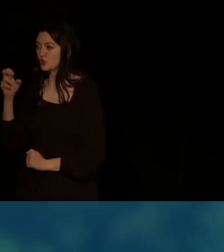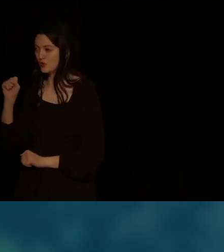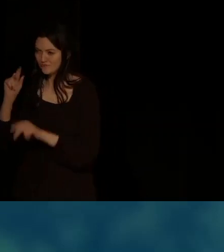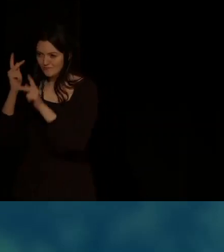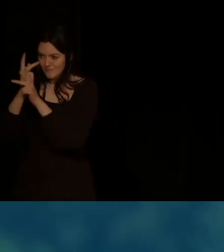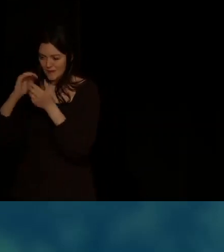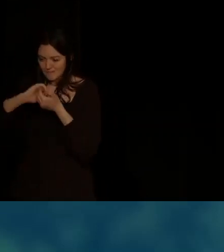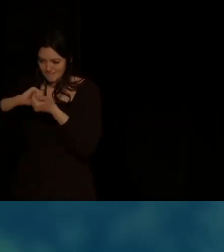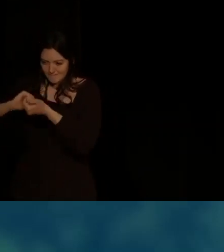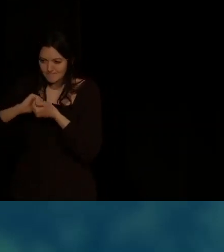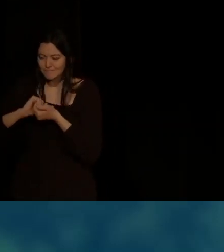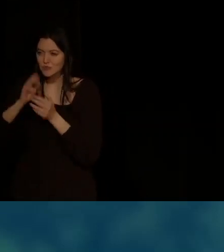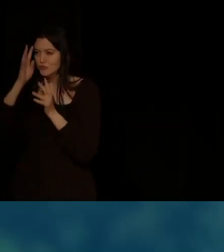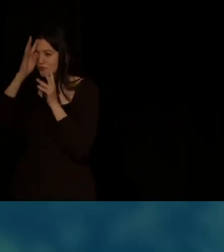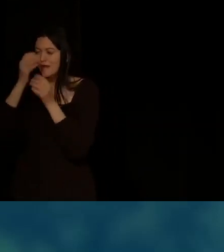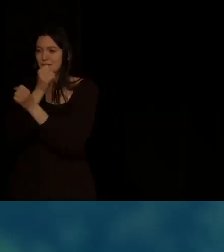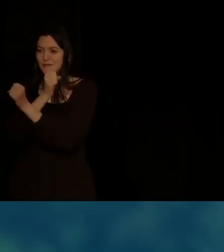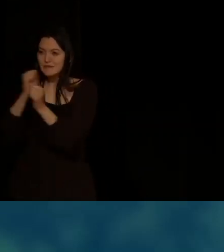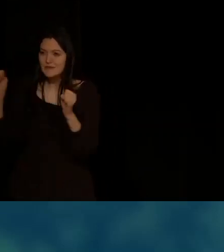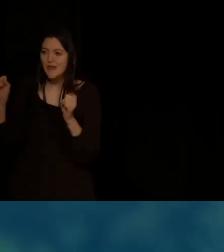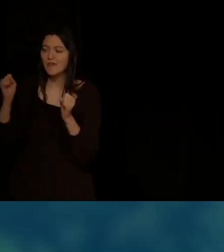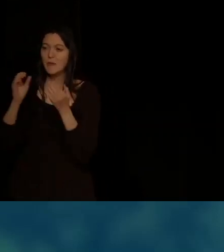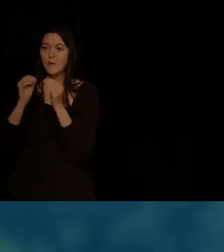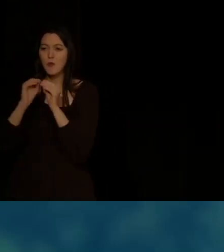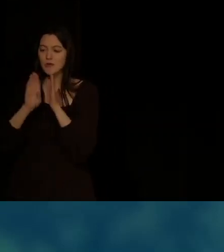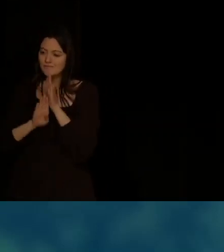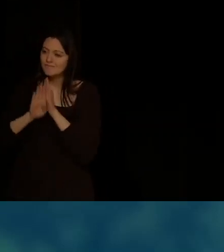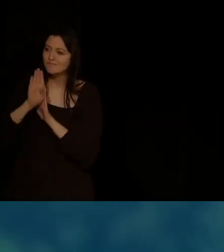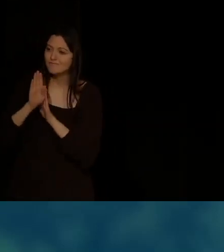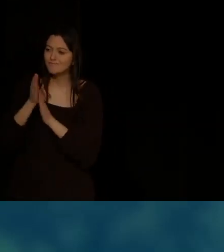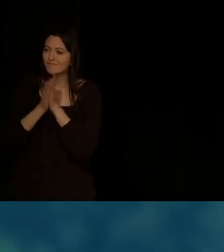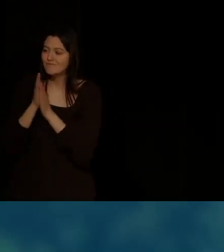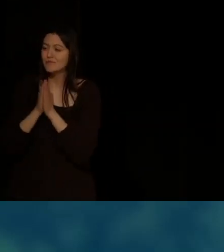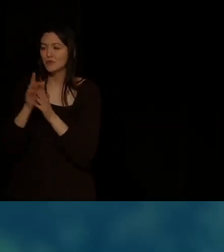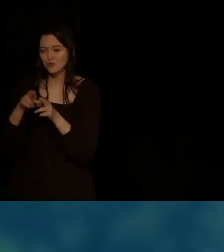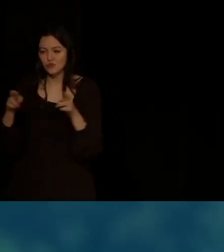collaborate and create a safer, more vibrant region.